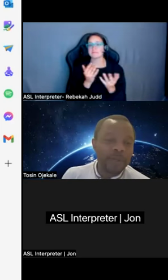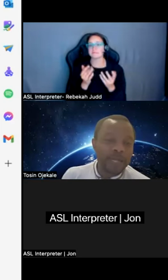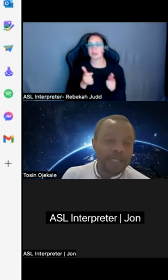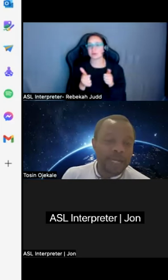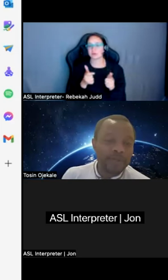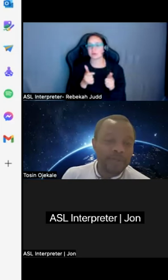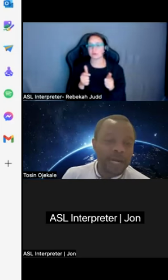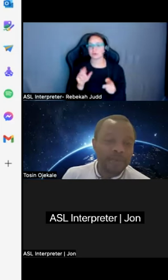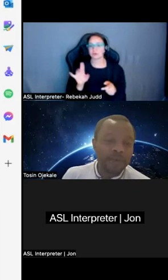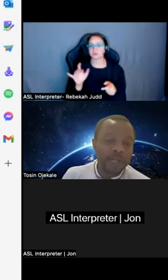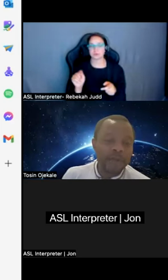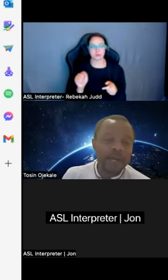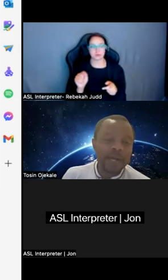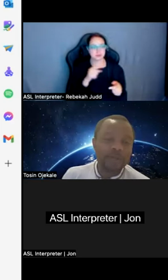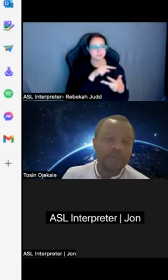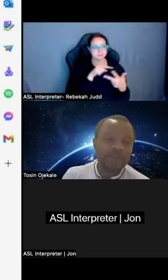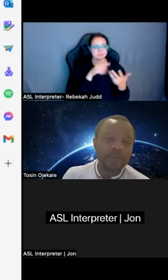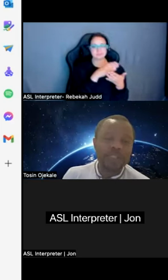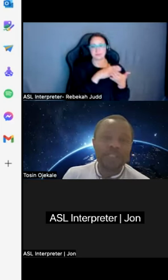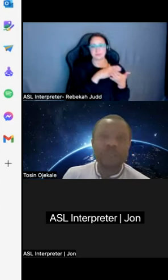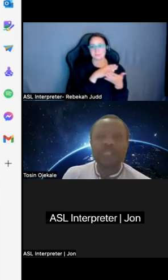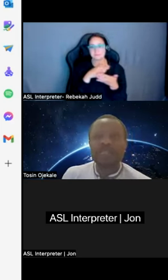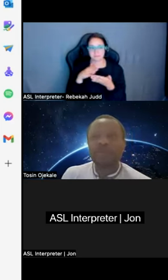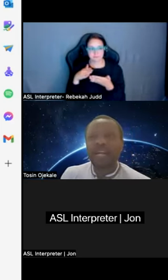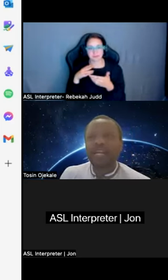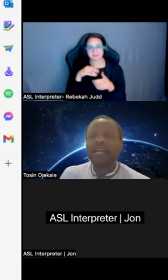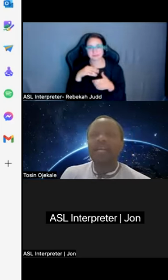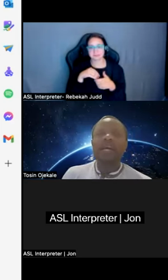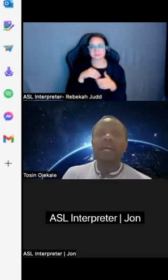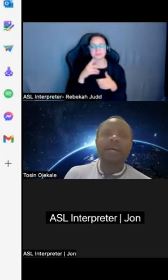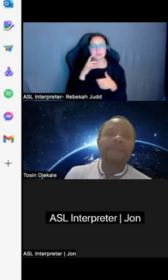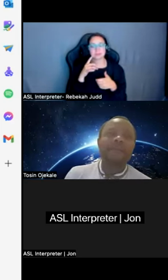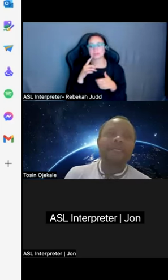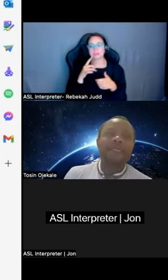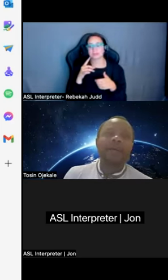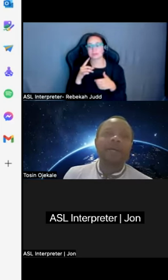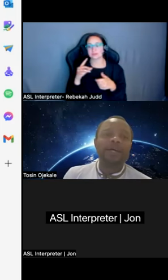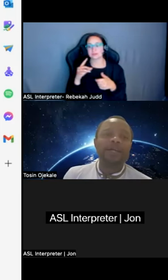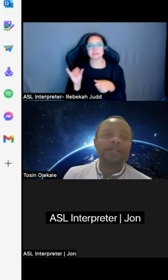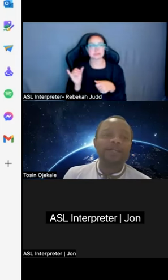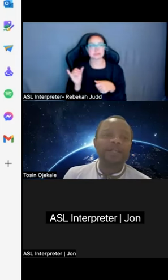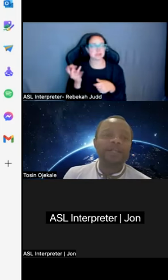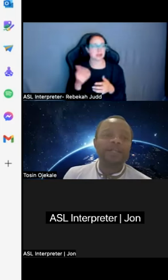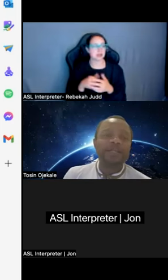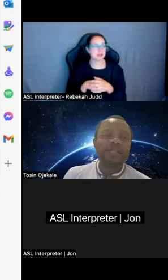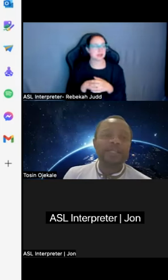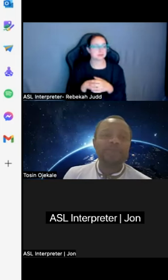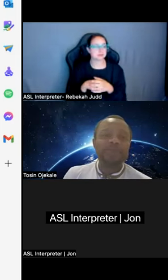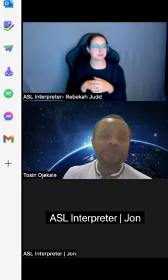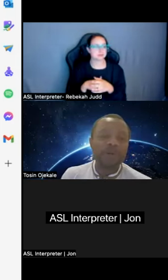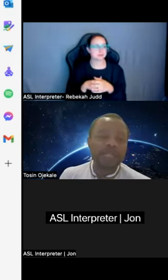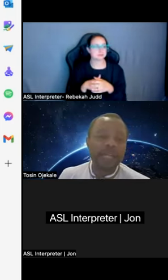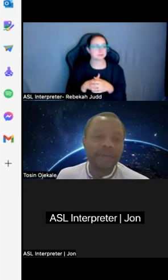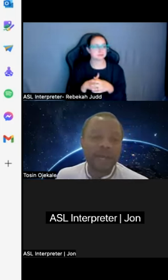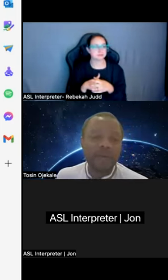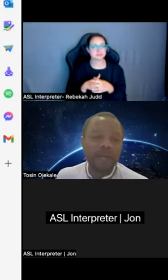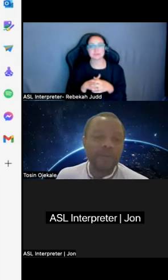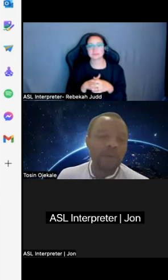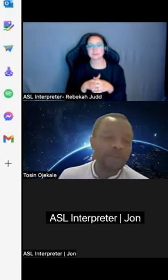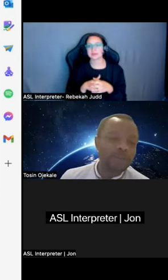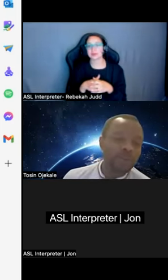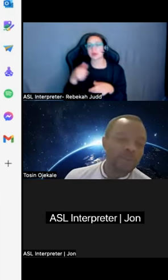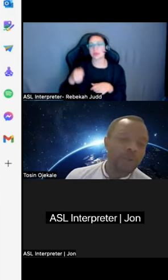components that you would have within a fire control unit. So this is more like the switchboard area